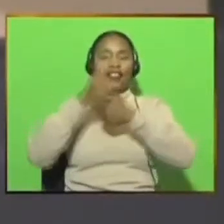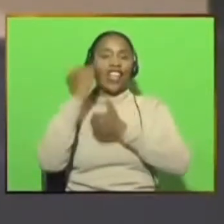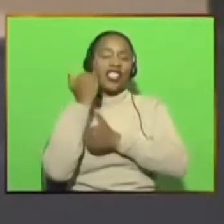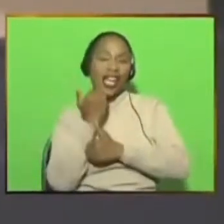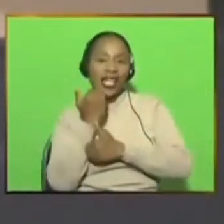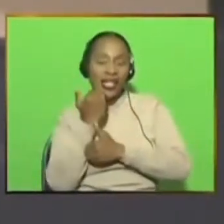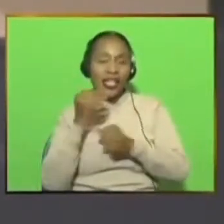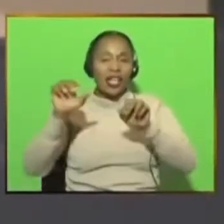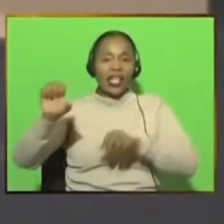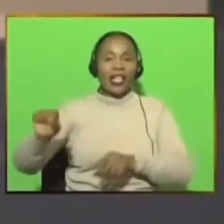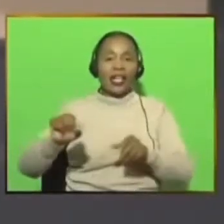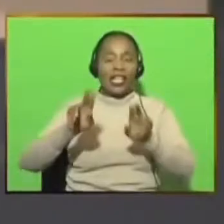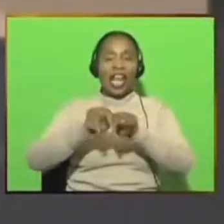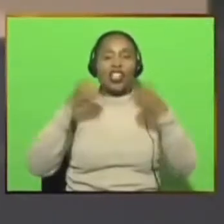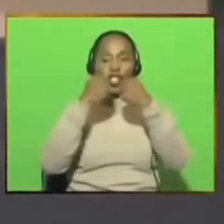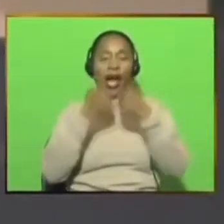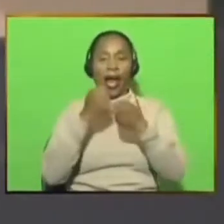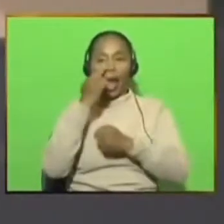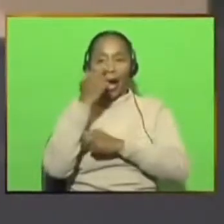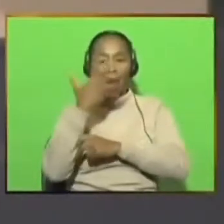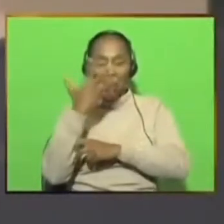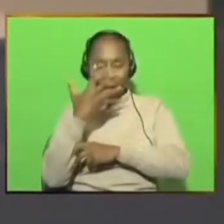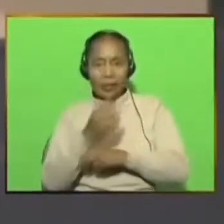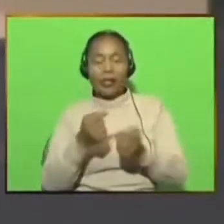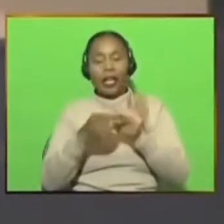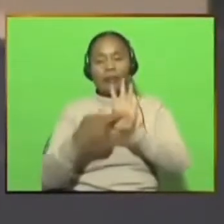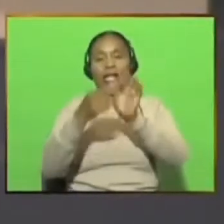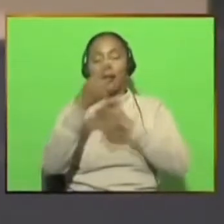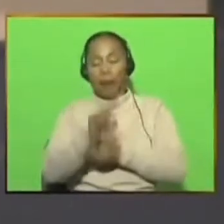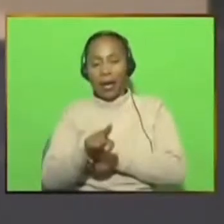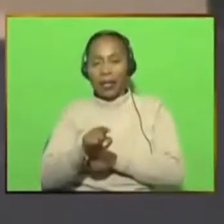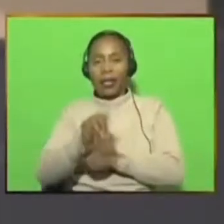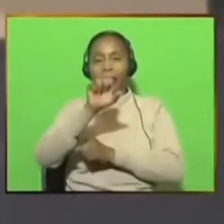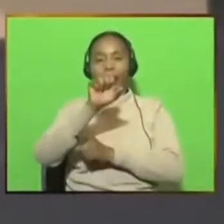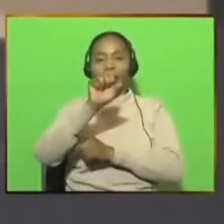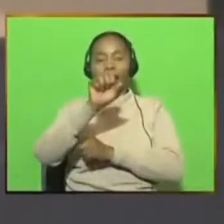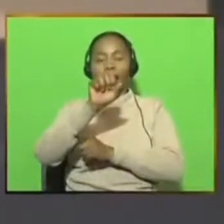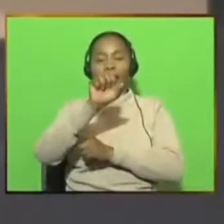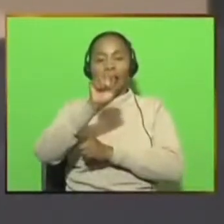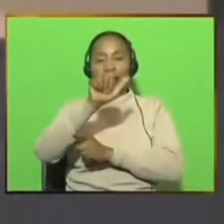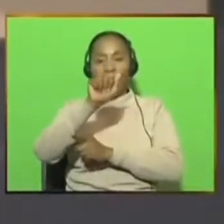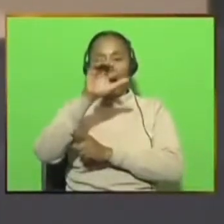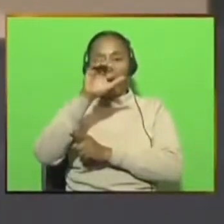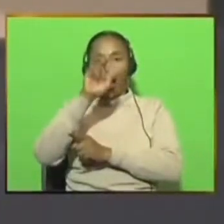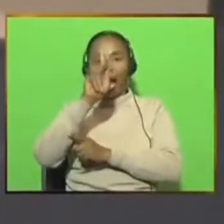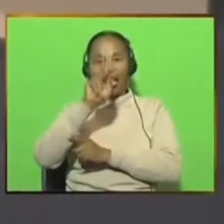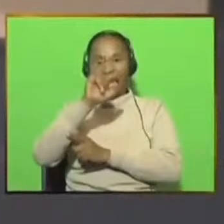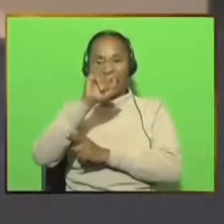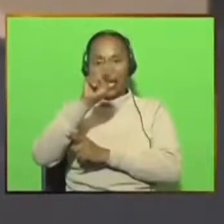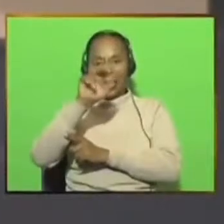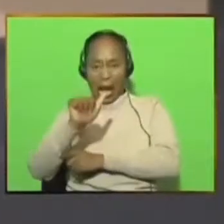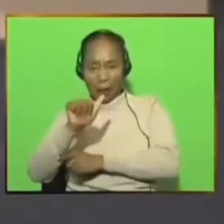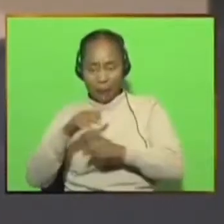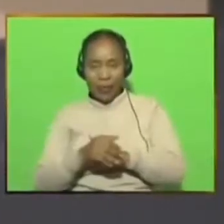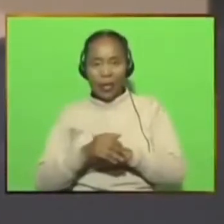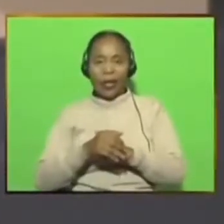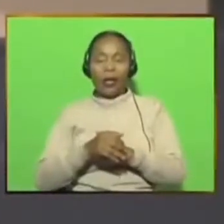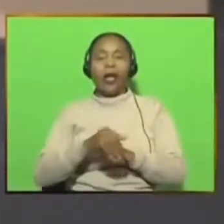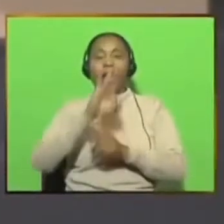Build One South Africa will be represented by Nobuntu Hlazo Webster. Thank you very much. You got the name?